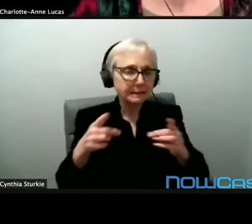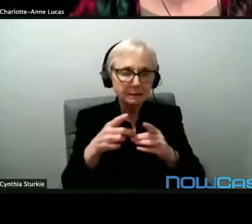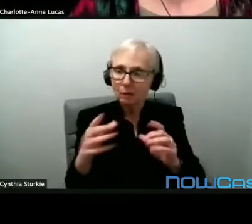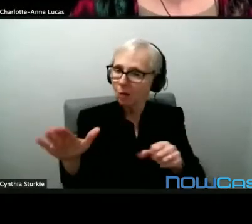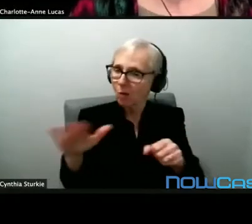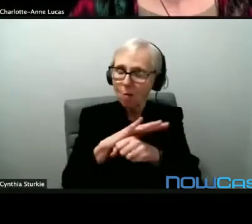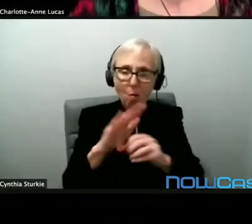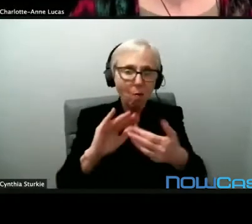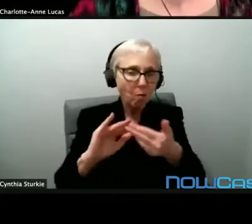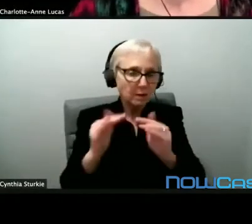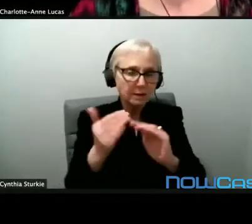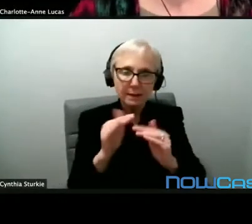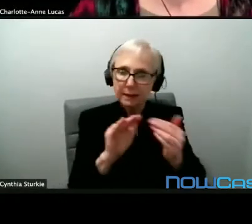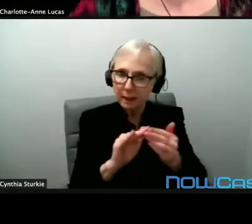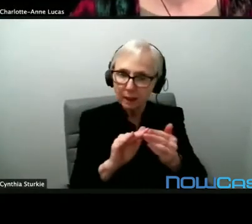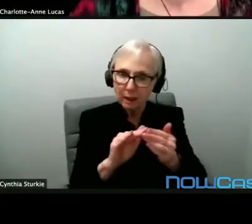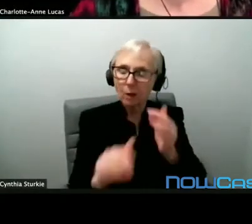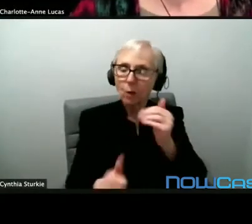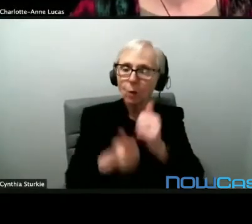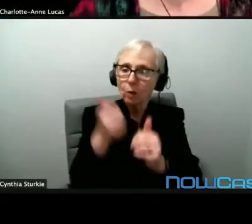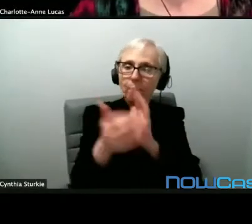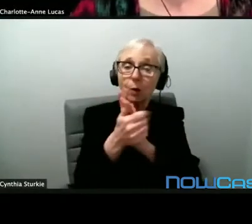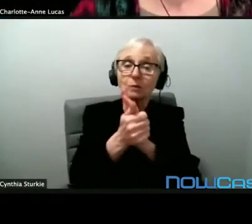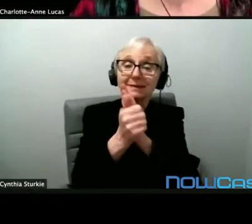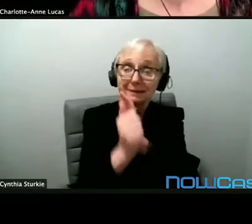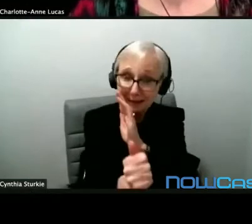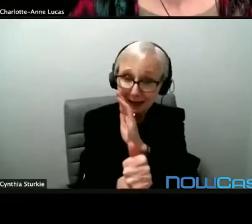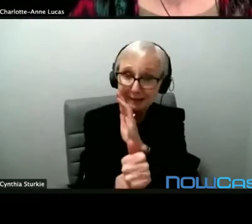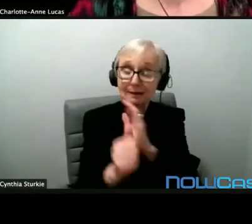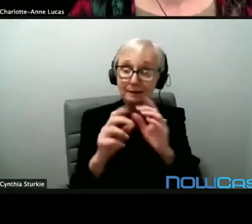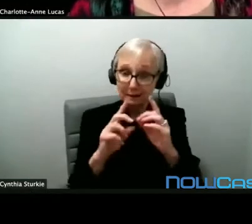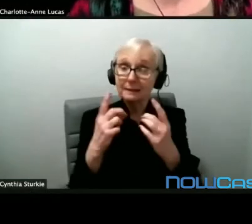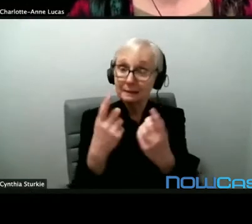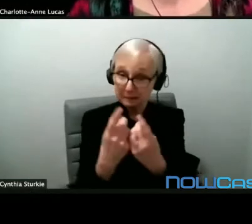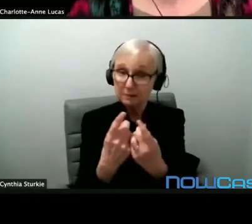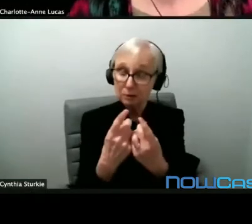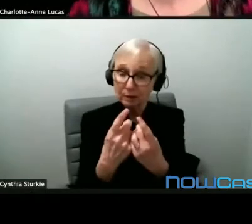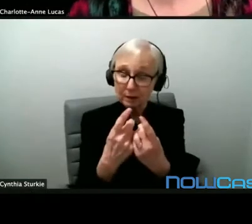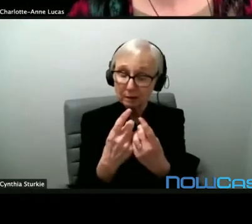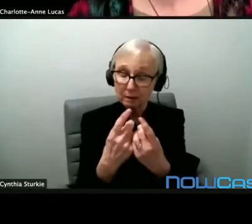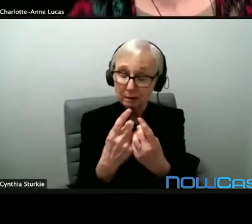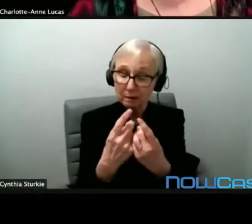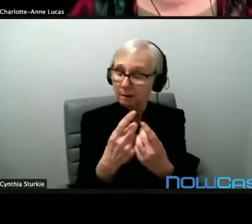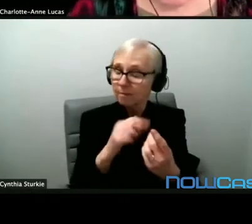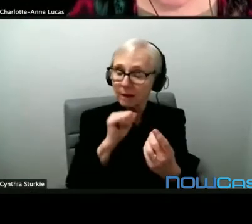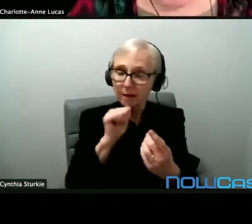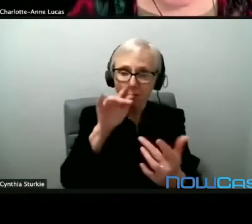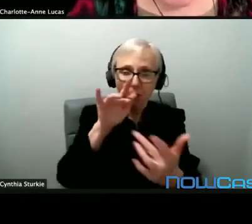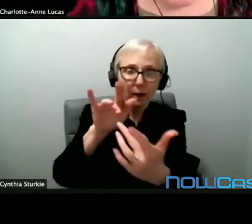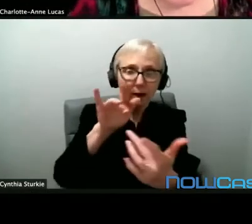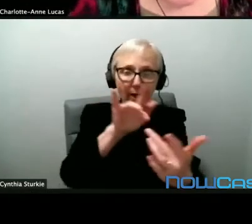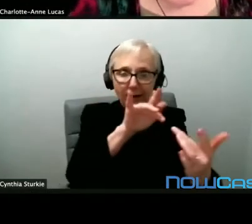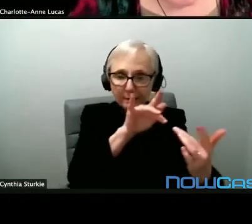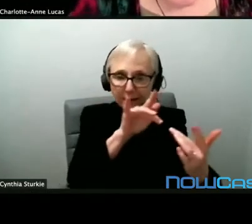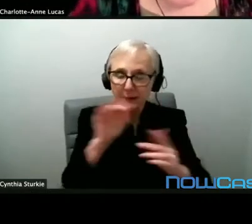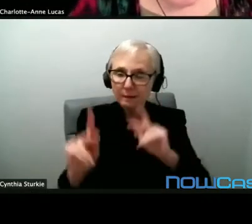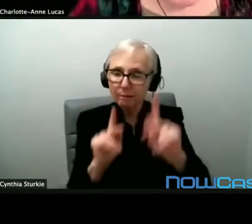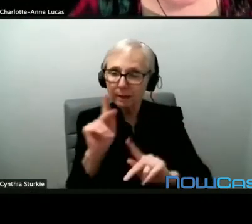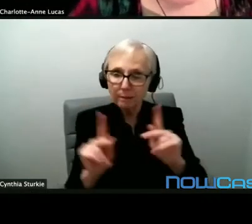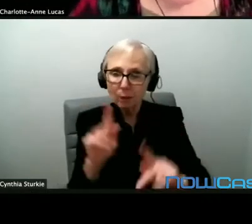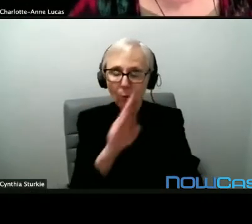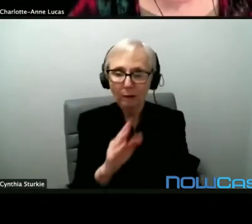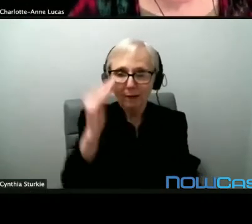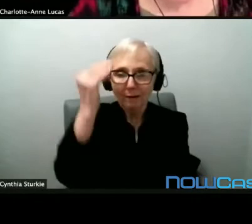city. With that being said, we're the most talented district in the entire city. But if we're not reaching out to people, we'll never